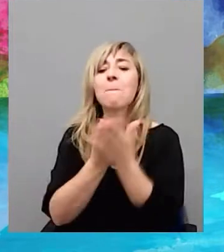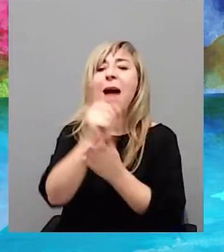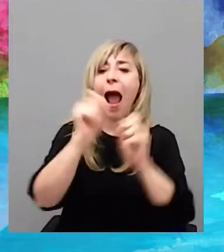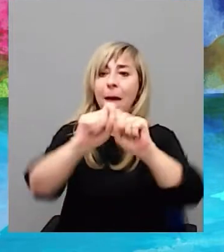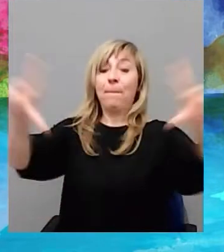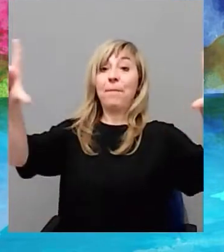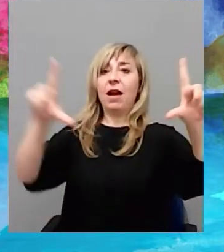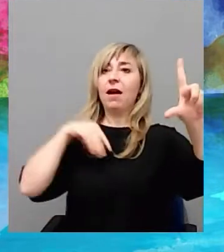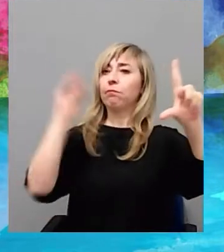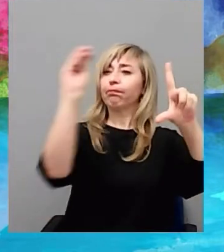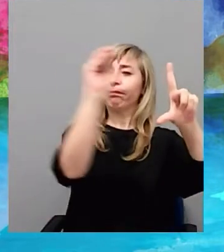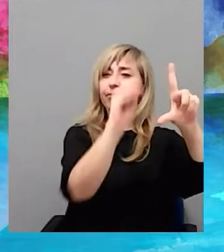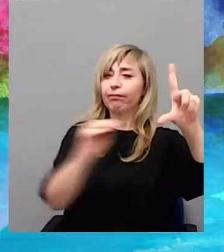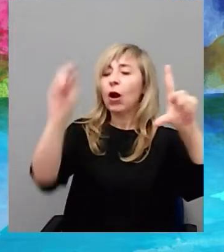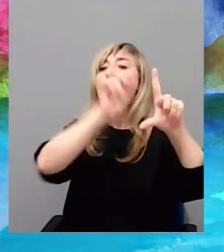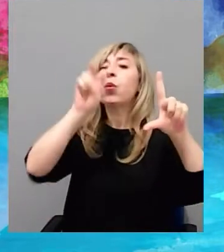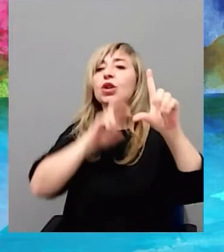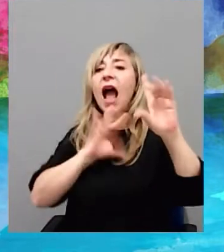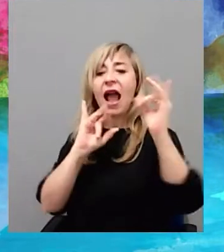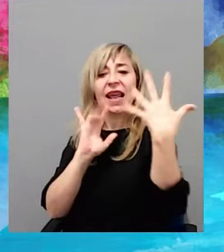and so that they're interactive to